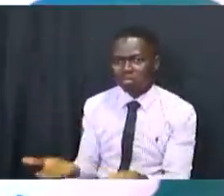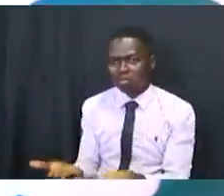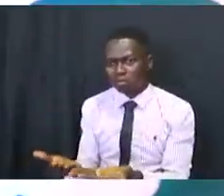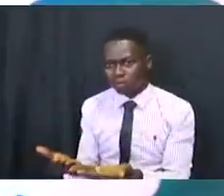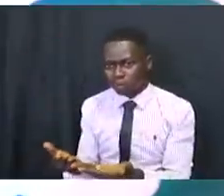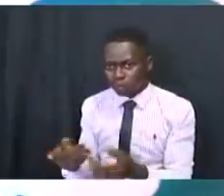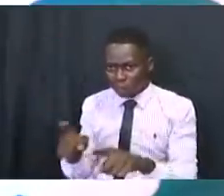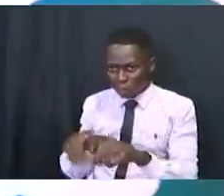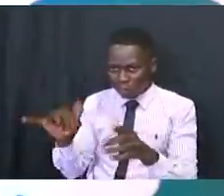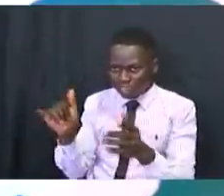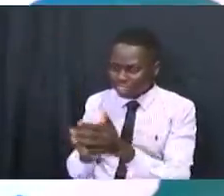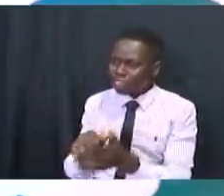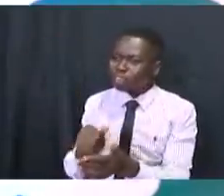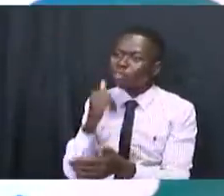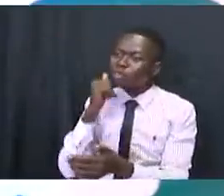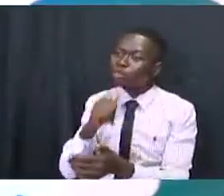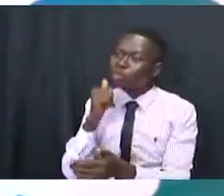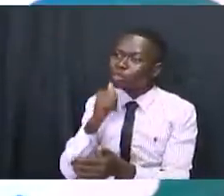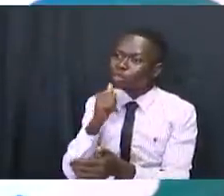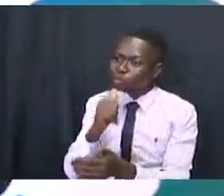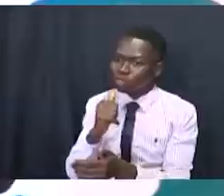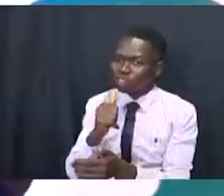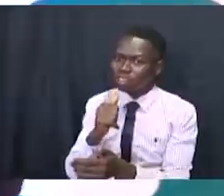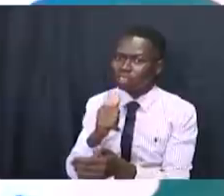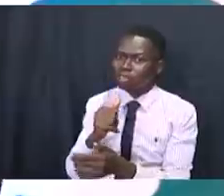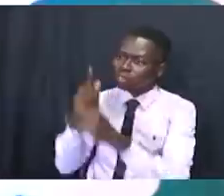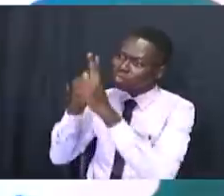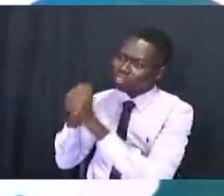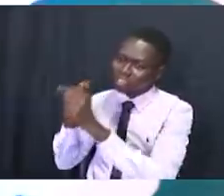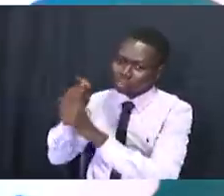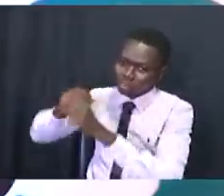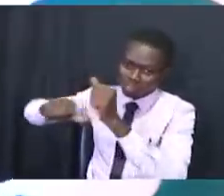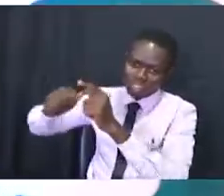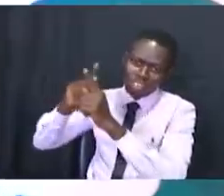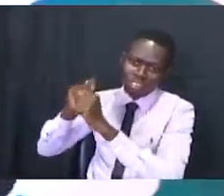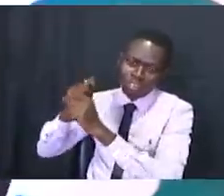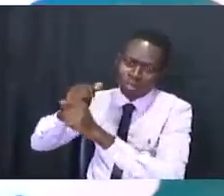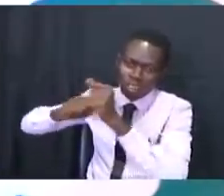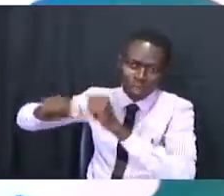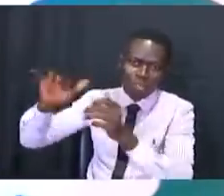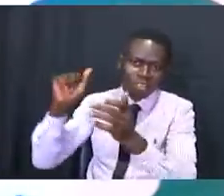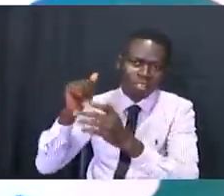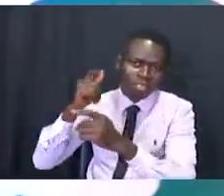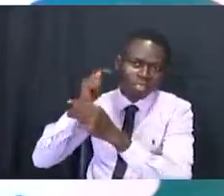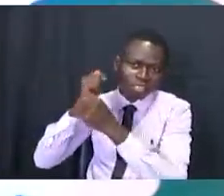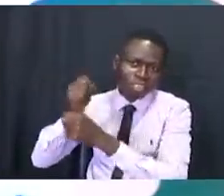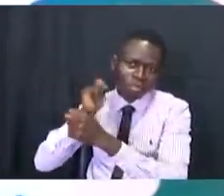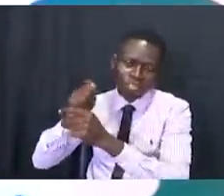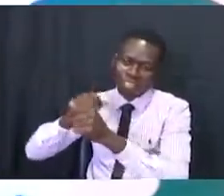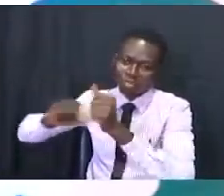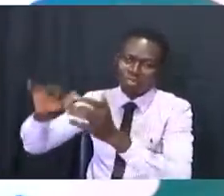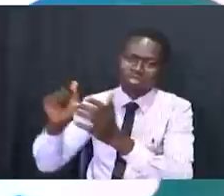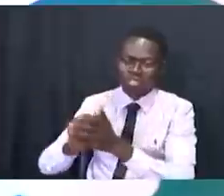This is the woman's testimony about the foreigner who has lived around all this. By this time, his age, he was grown